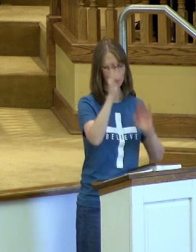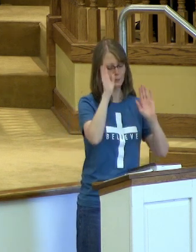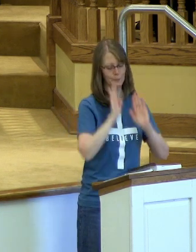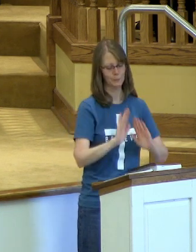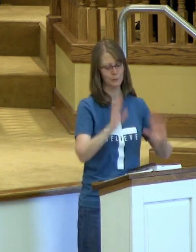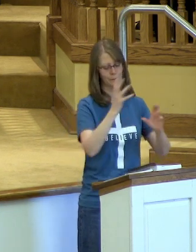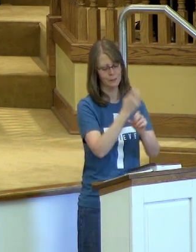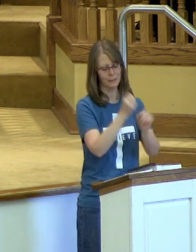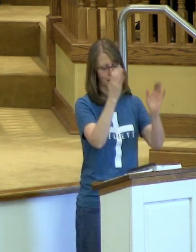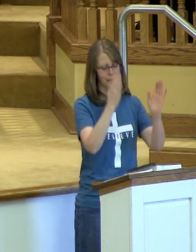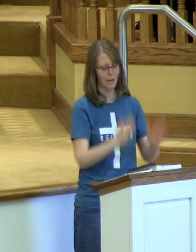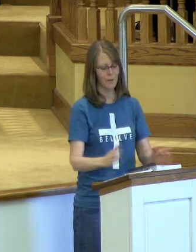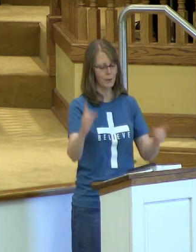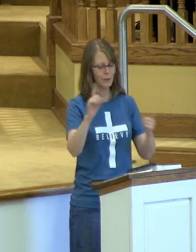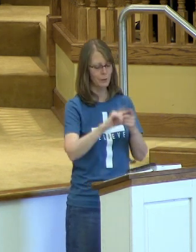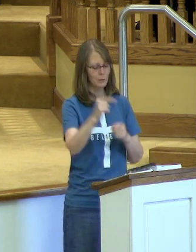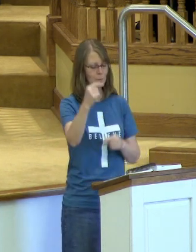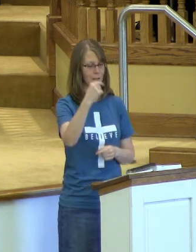me.